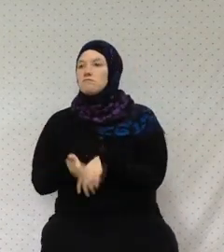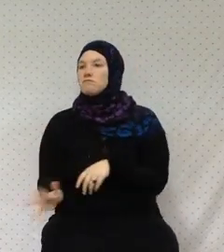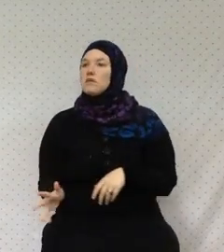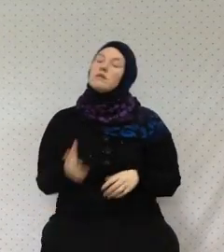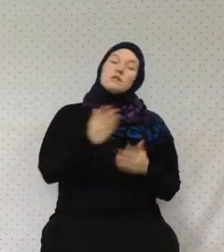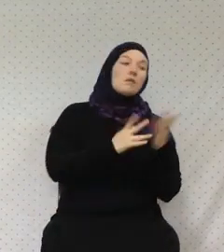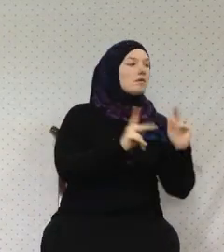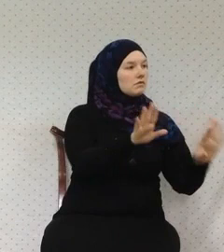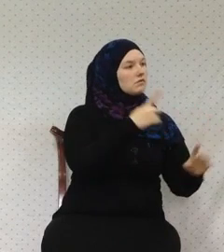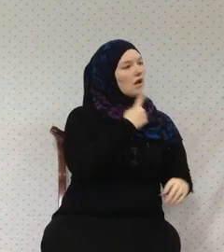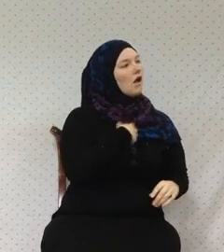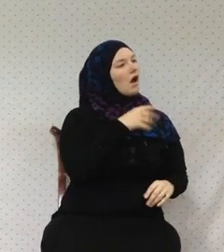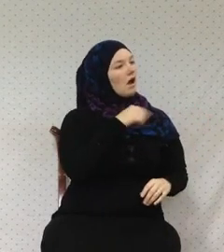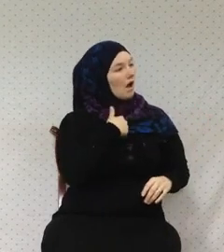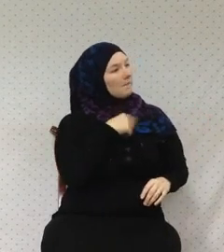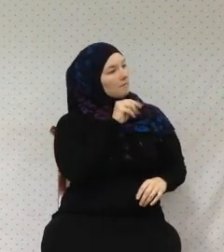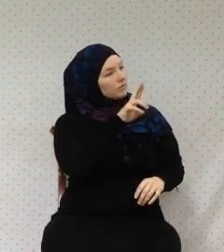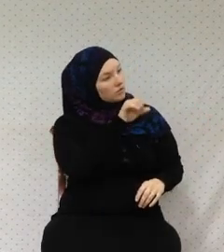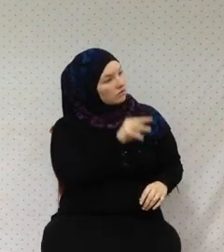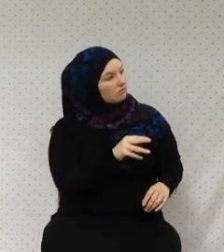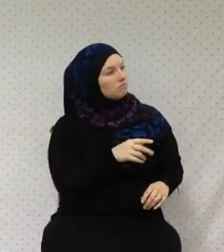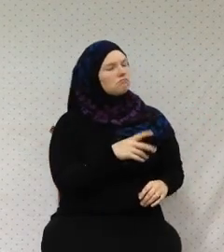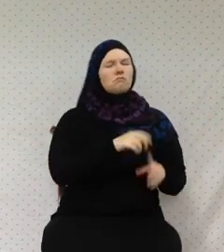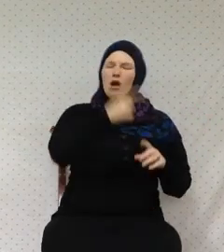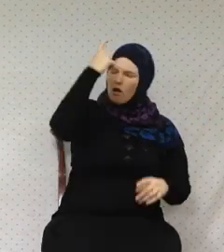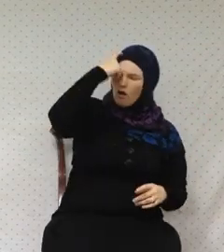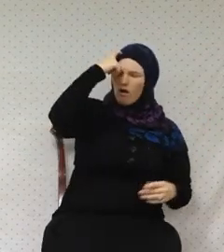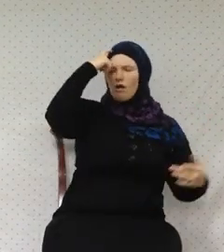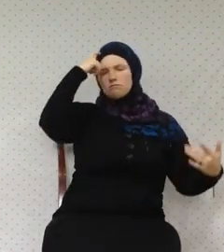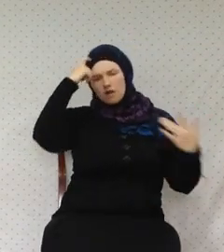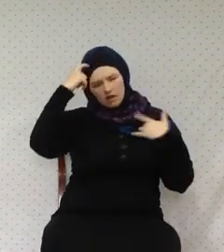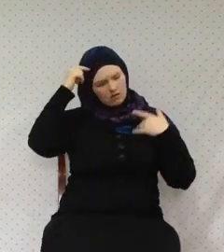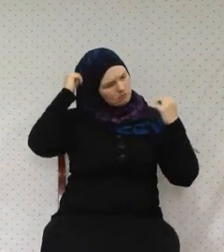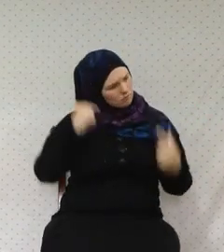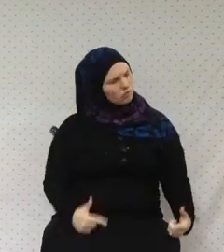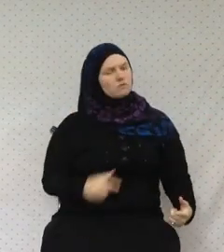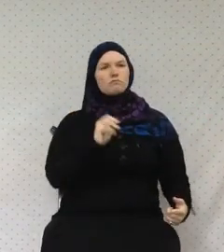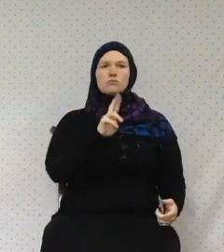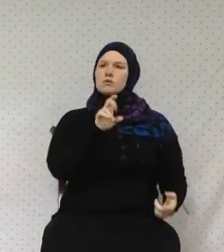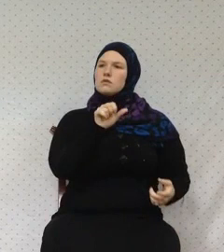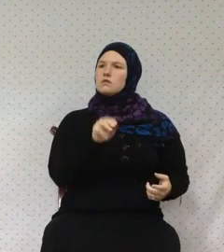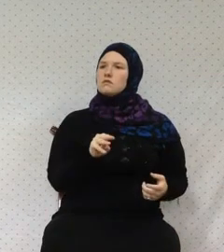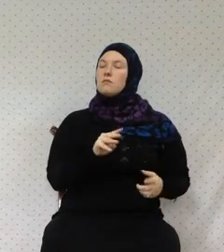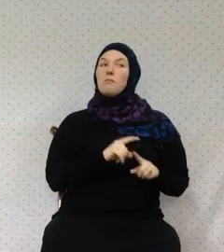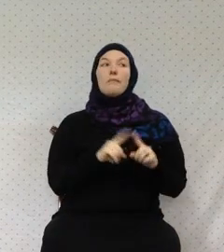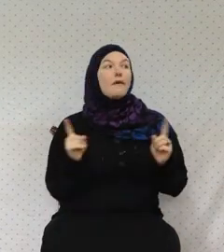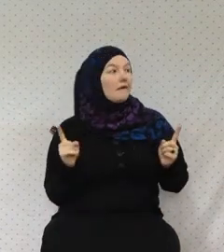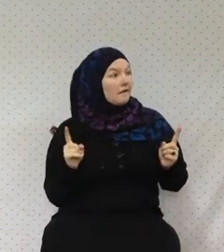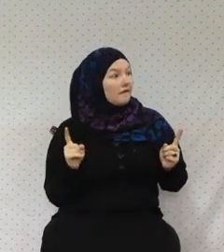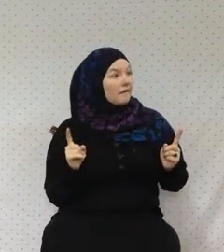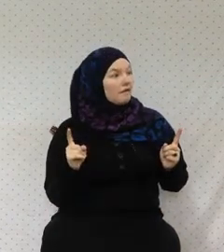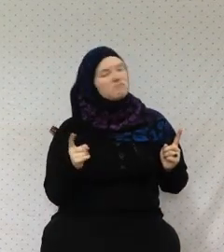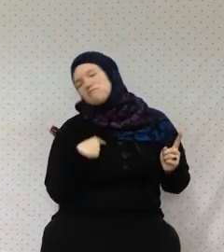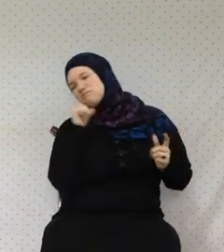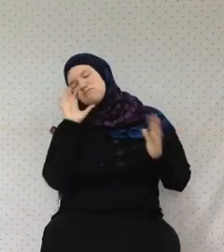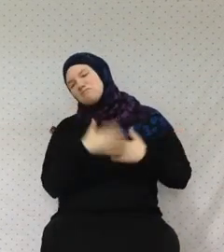I am a Muslim at heart, in my head, every ounce in my body is a Muslim, but